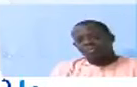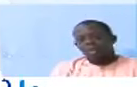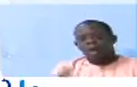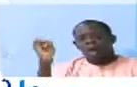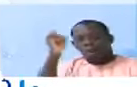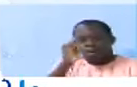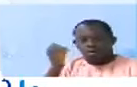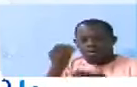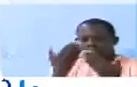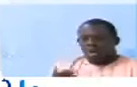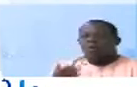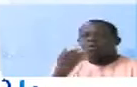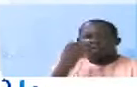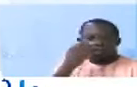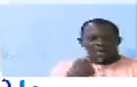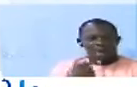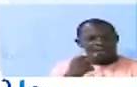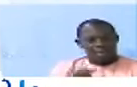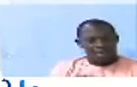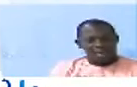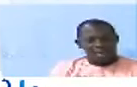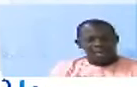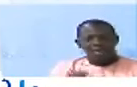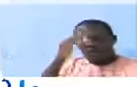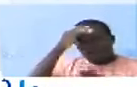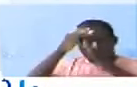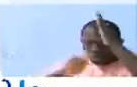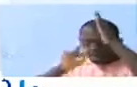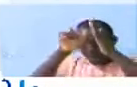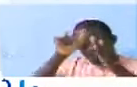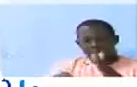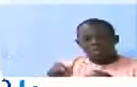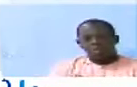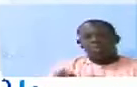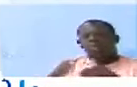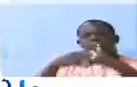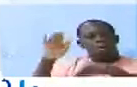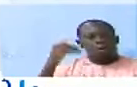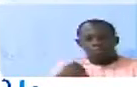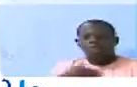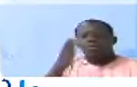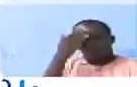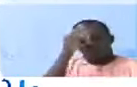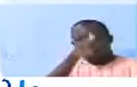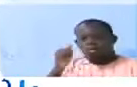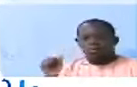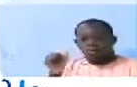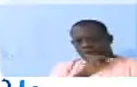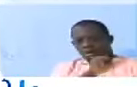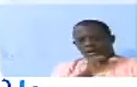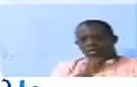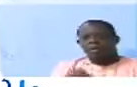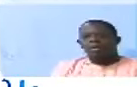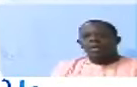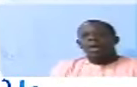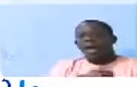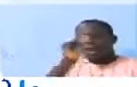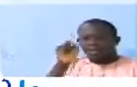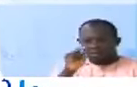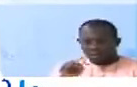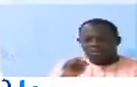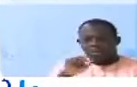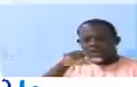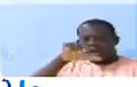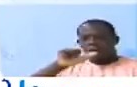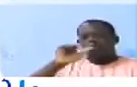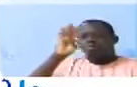Because among the soldiers, Gambia is a place where a lot of people know one another. And this Boubacar